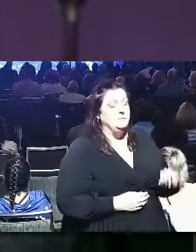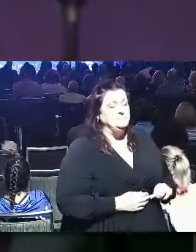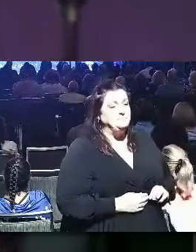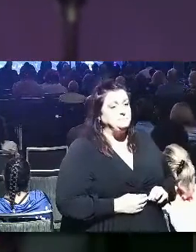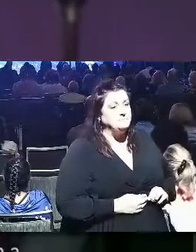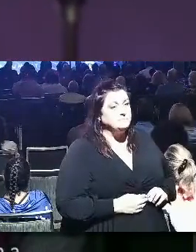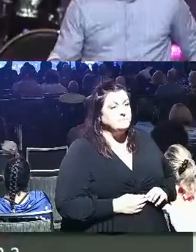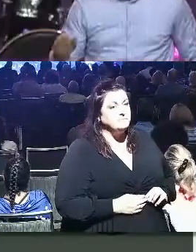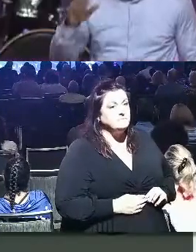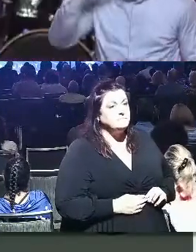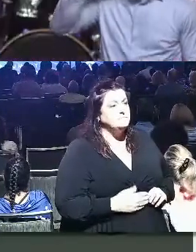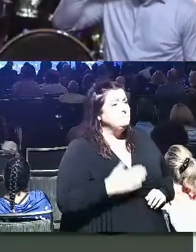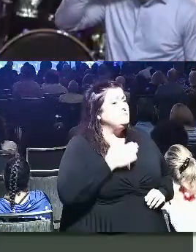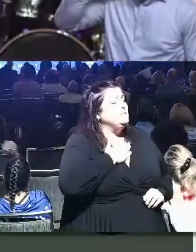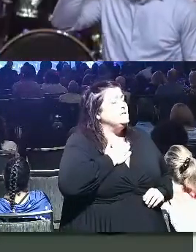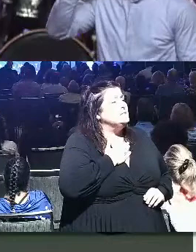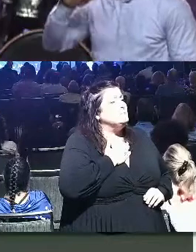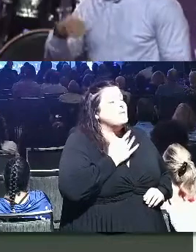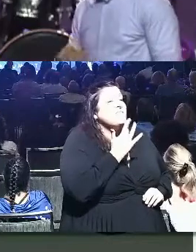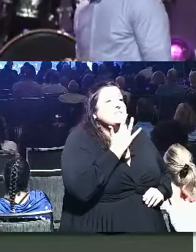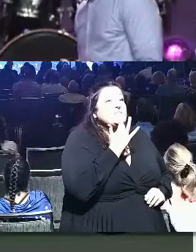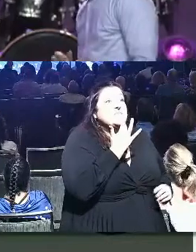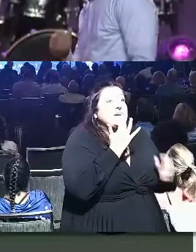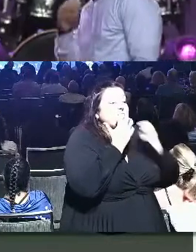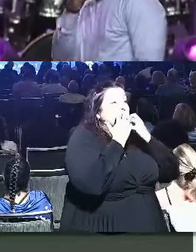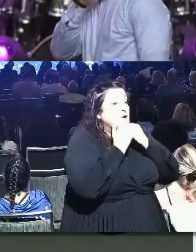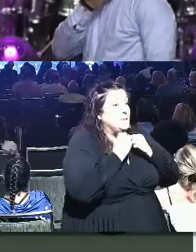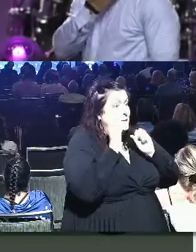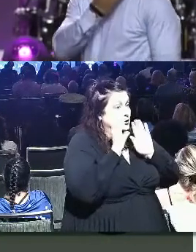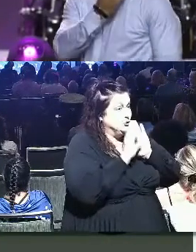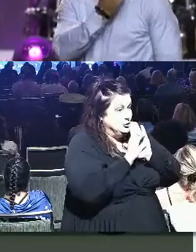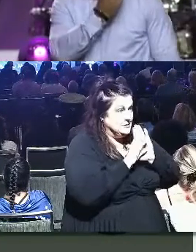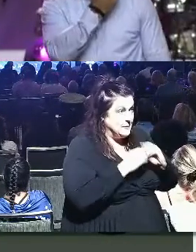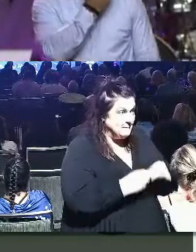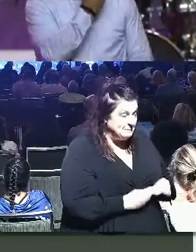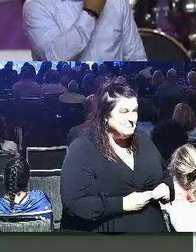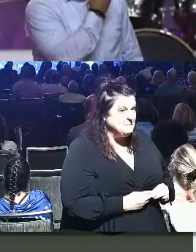that is one of my favorite pictures,